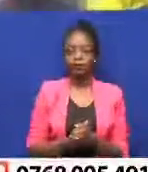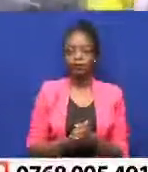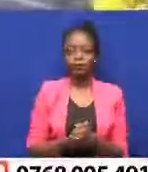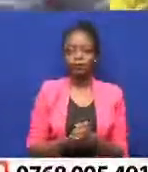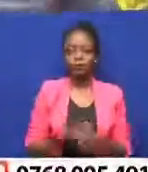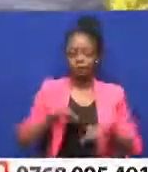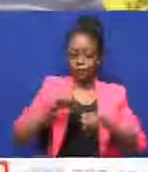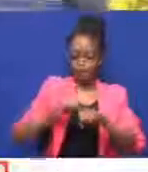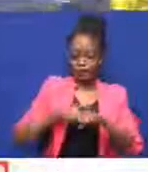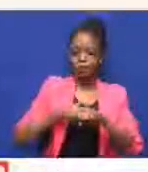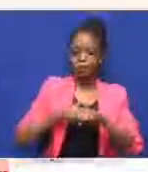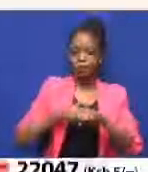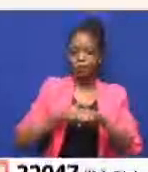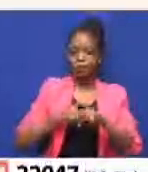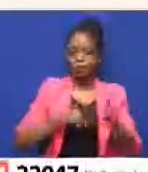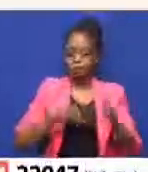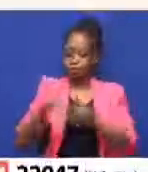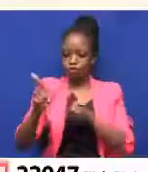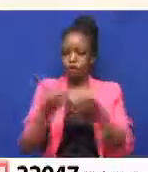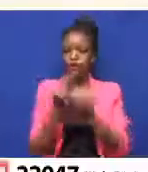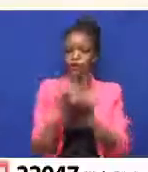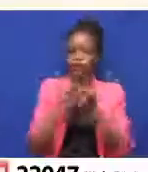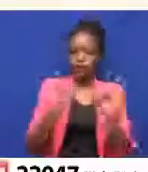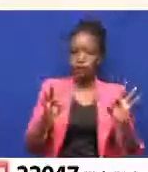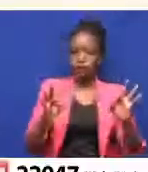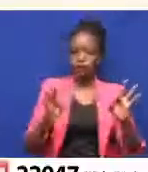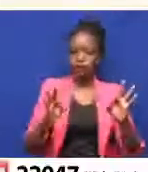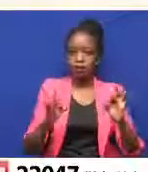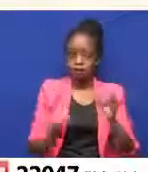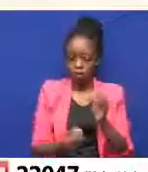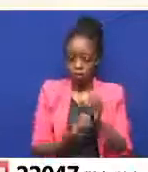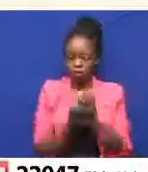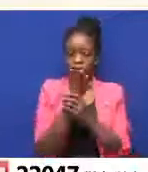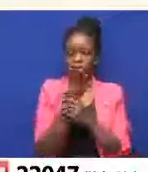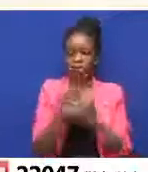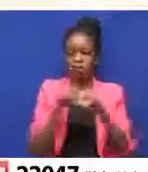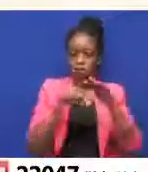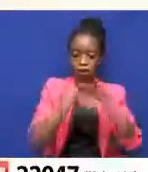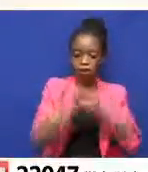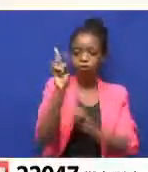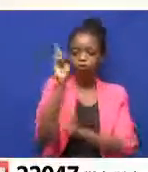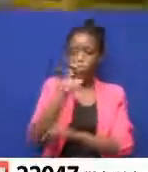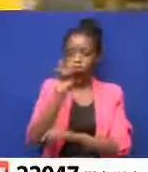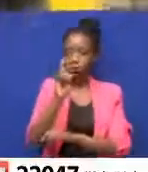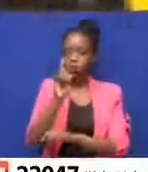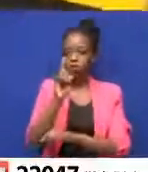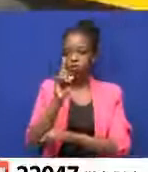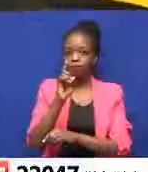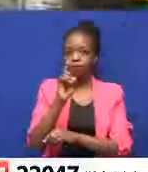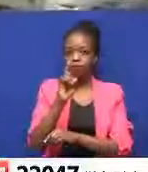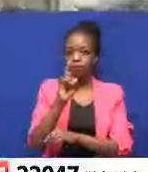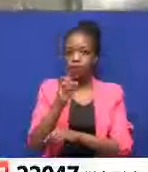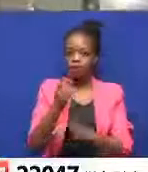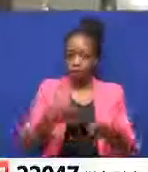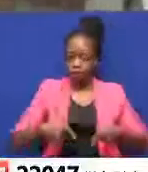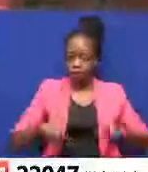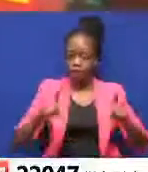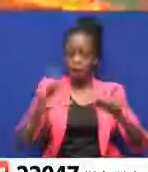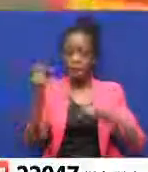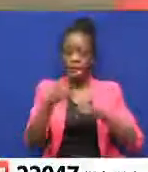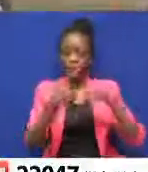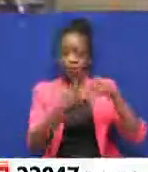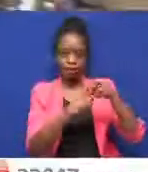Ever since cessation of movement into and out of Nairobi Metropolitan was lifted on the 6th of